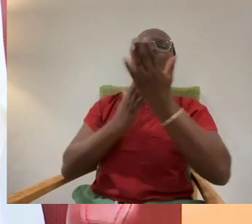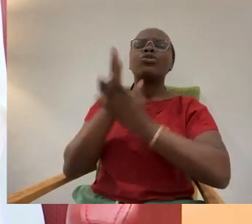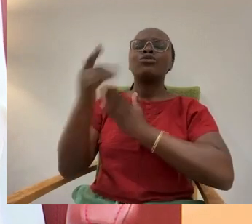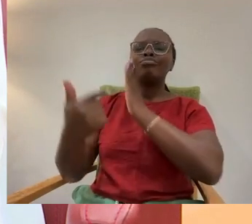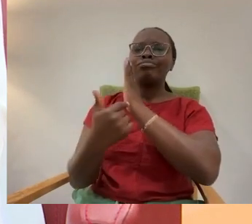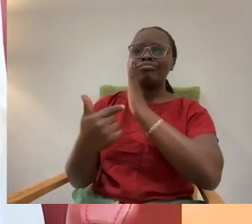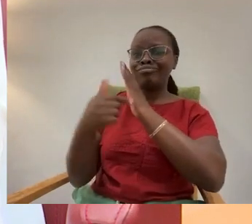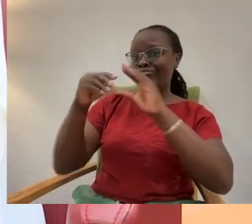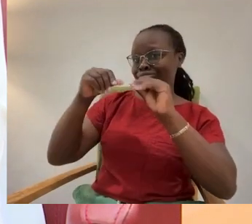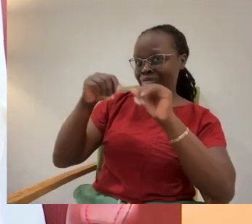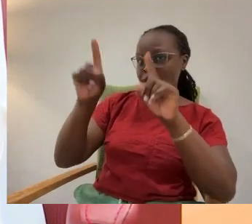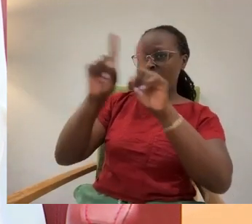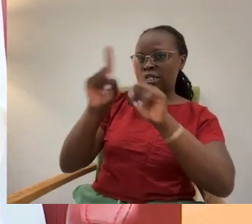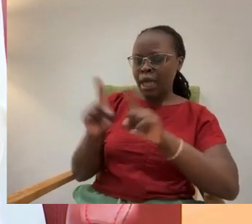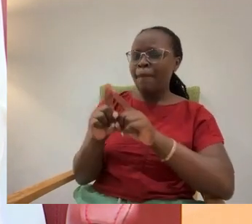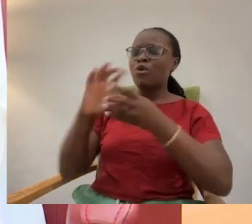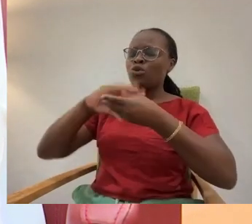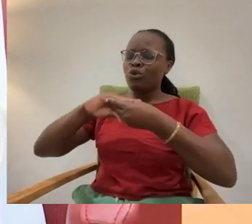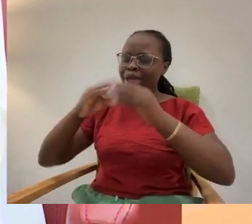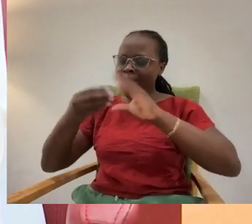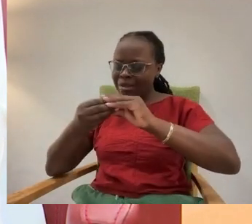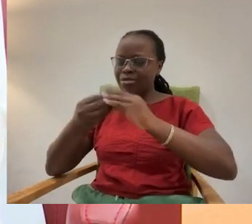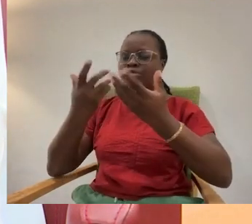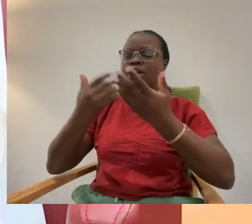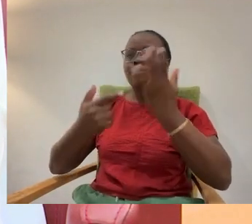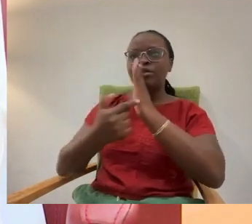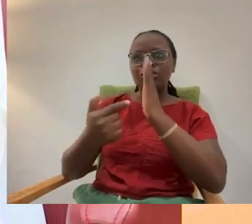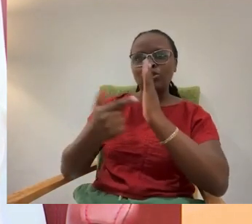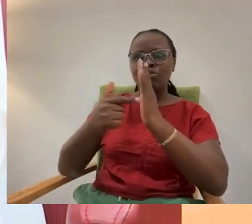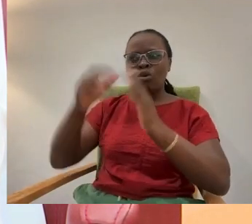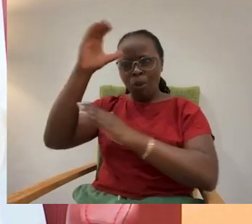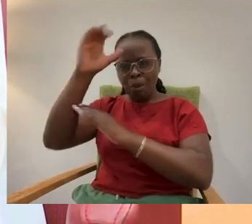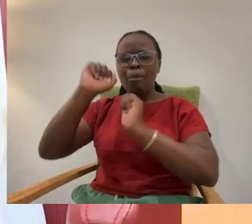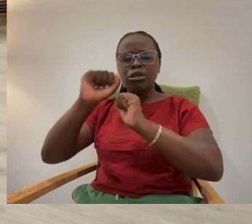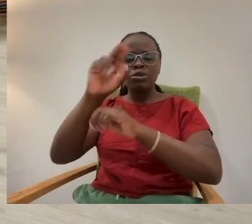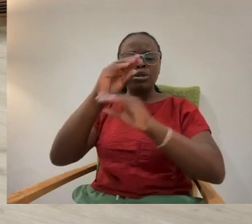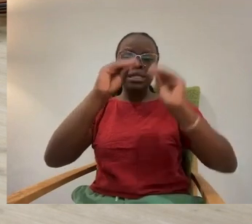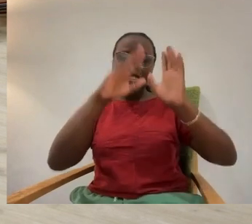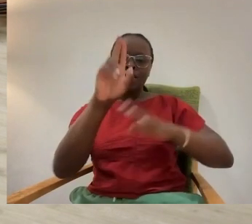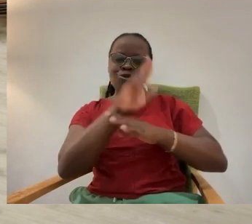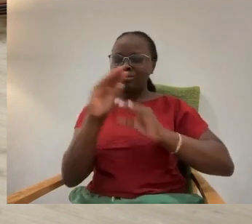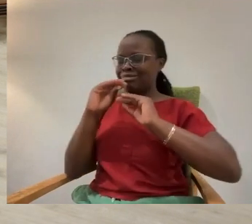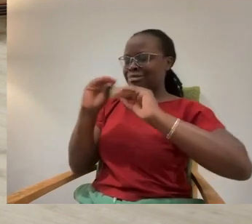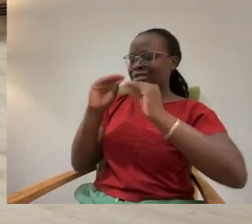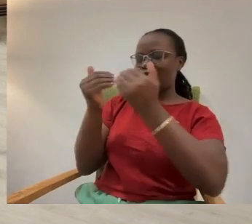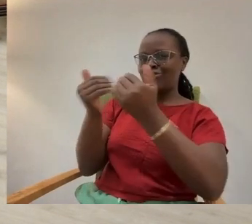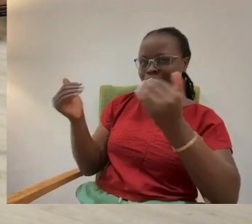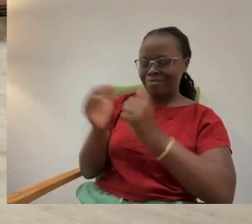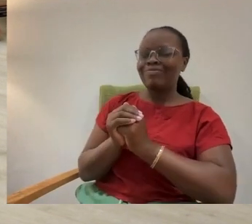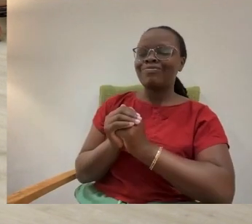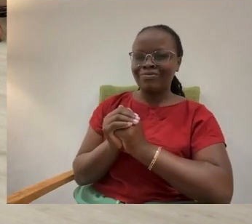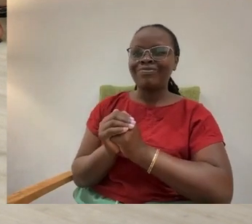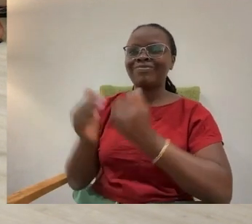being able to create digital content and resources that they can use in their daily teaching pedagogies. Thank you. Welcome,